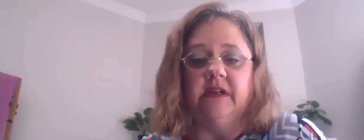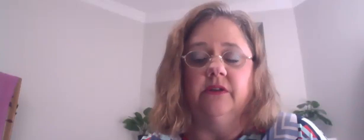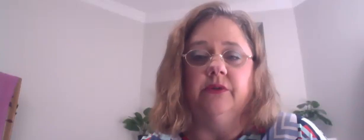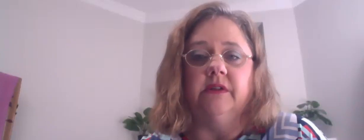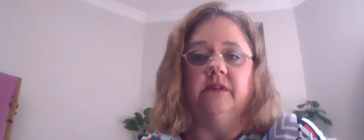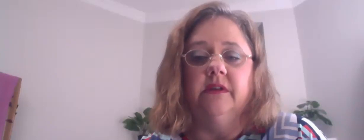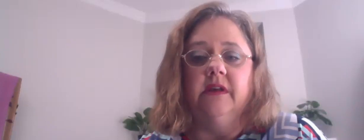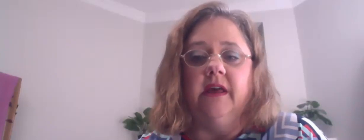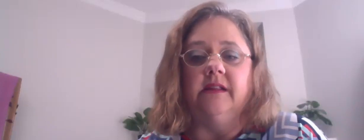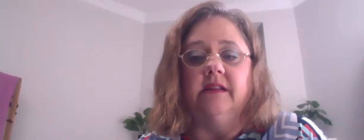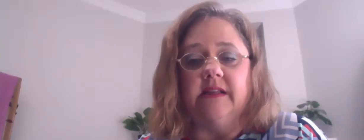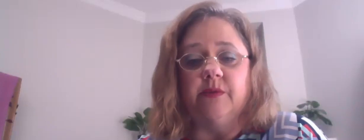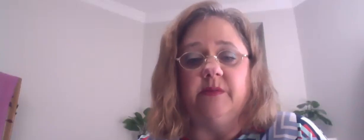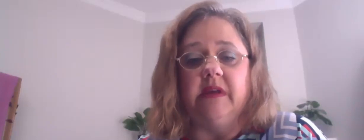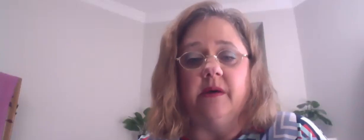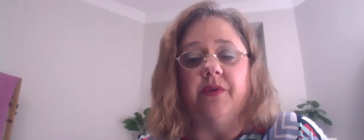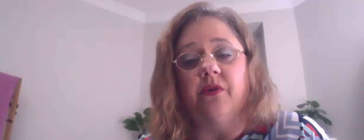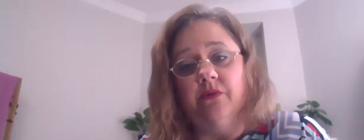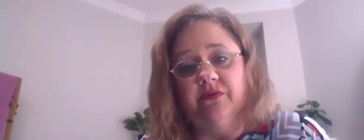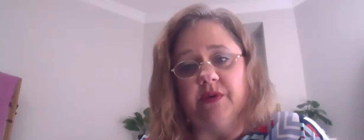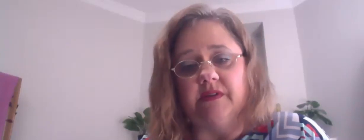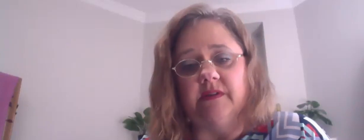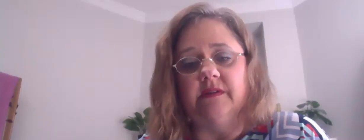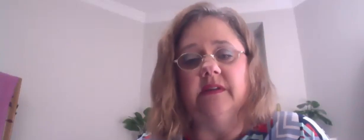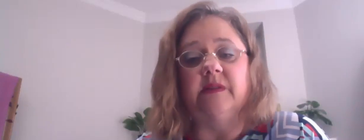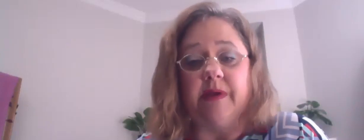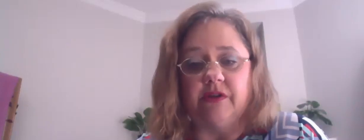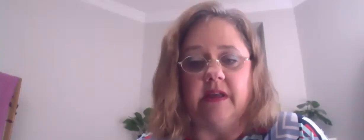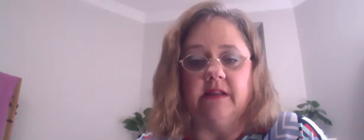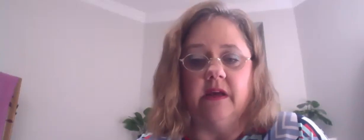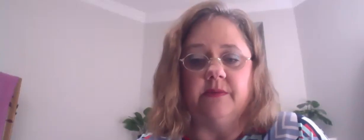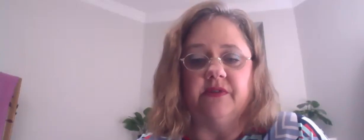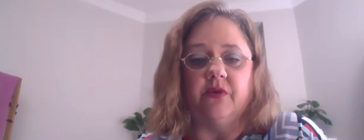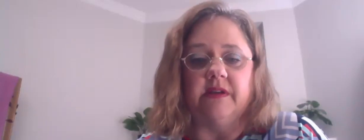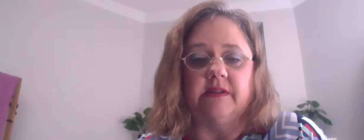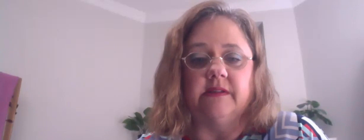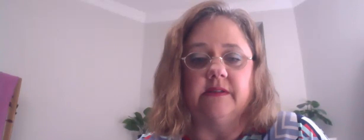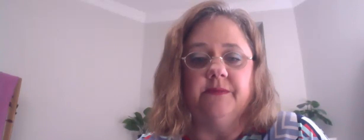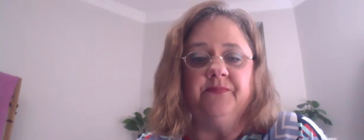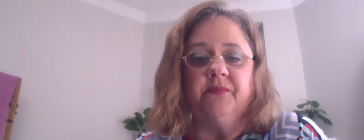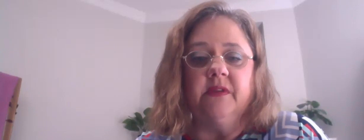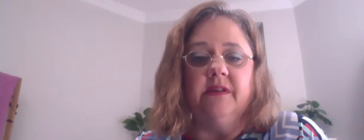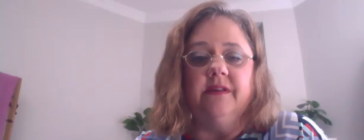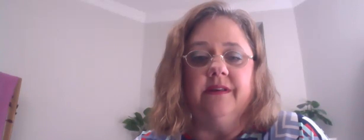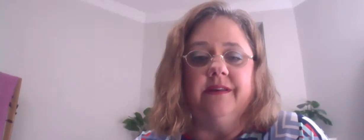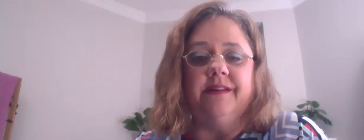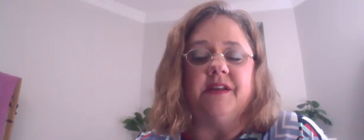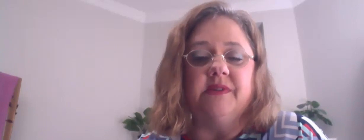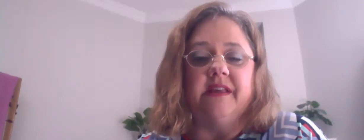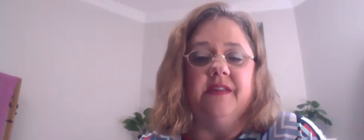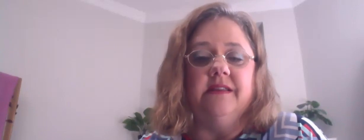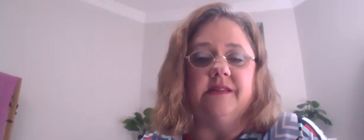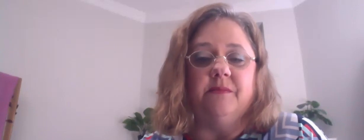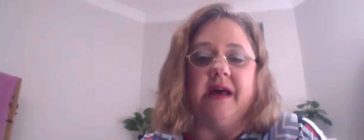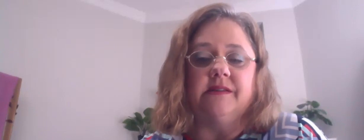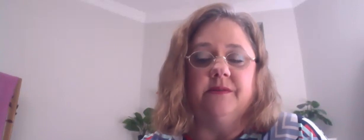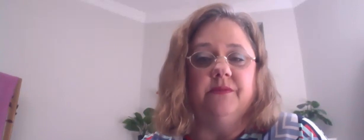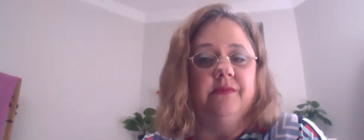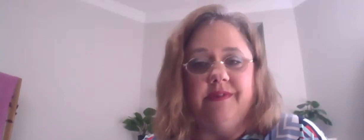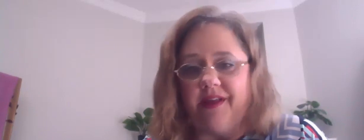actively included and unless we speak up with our own voices, especially at times of crisis. At times like these,